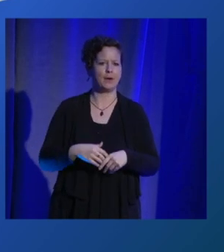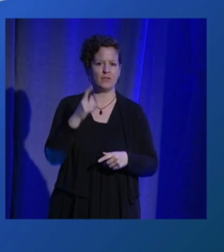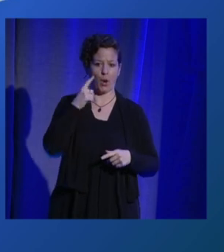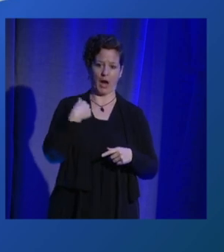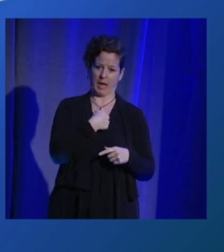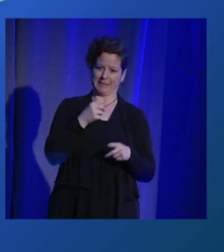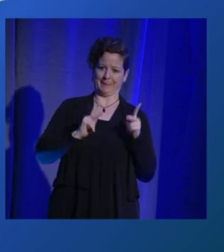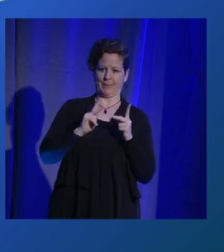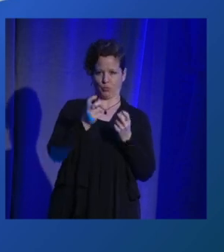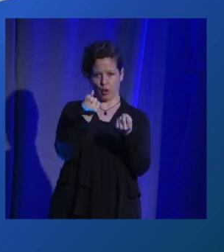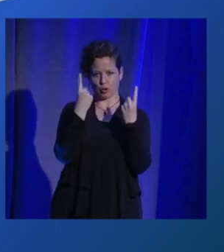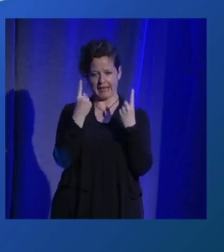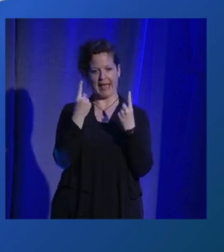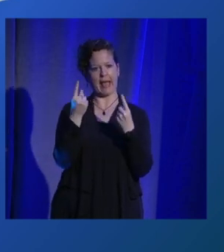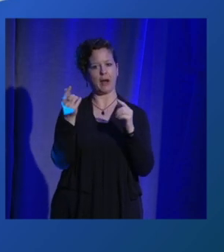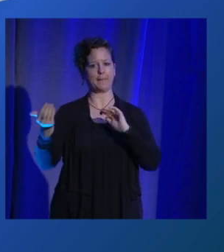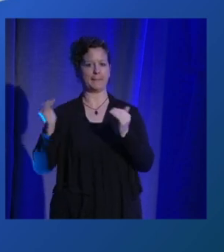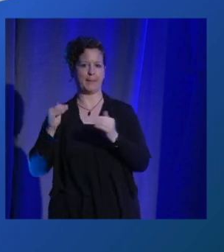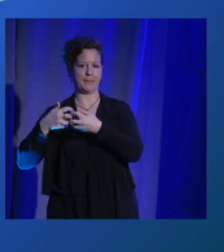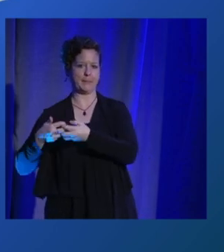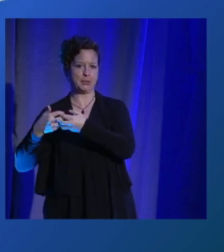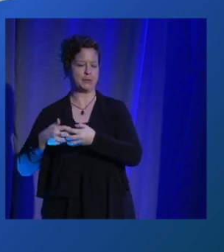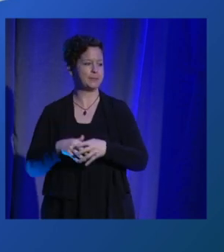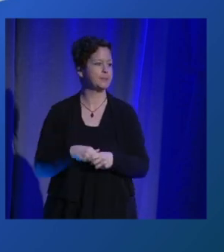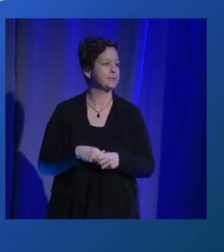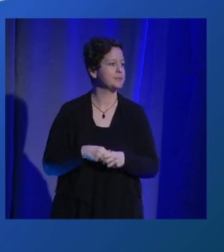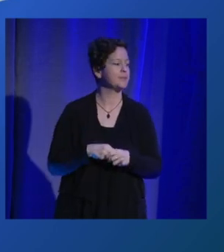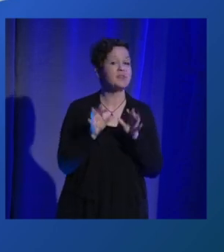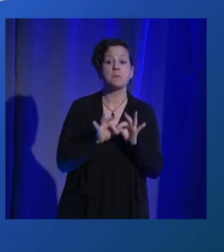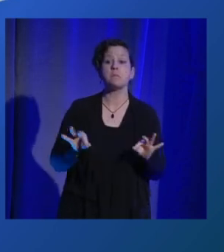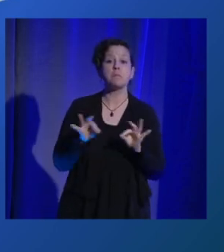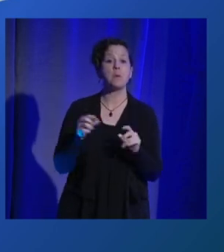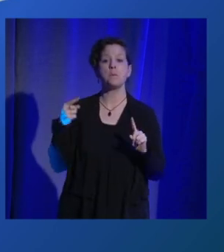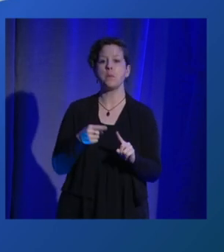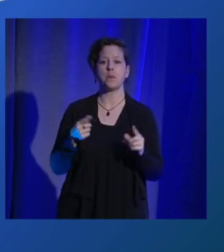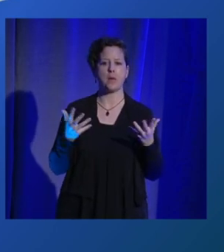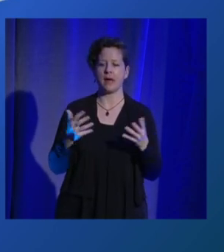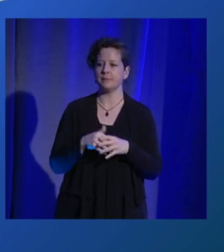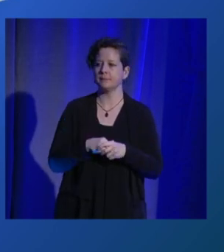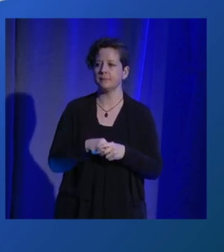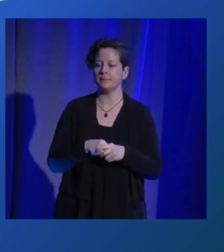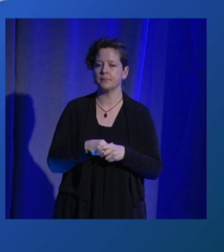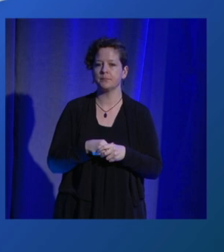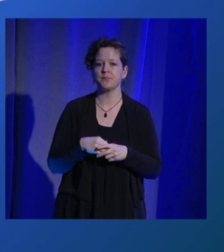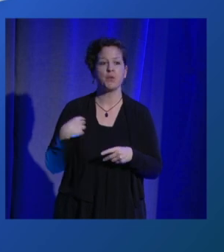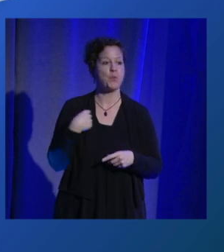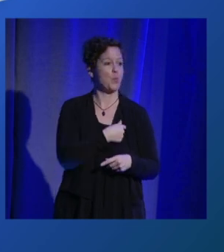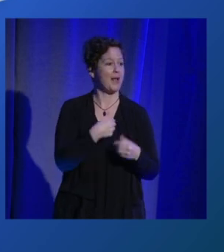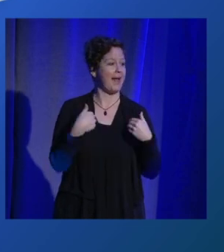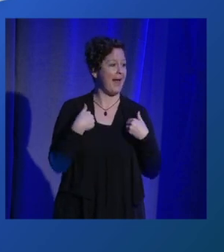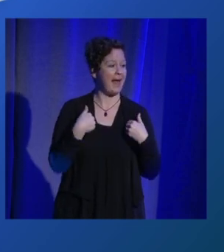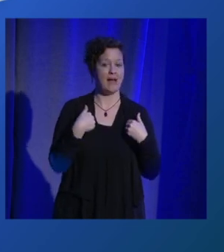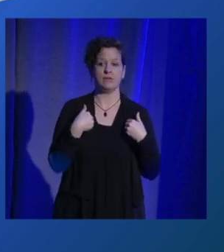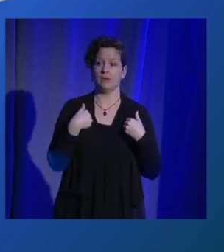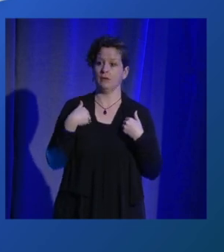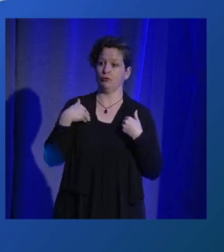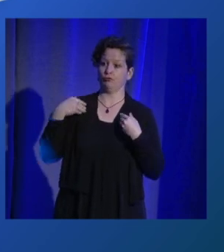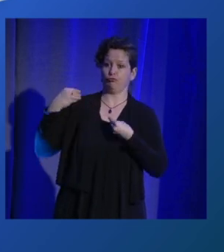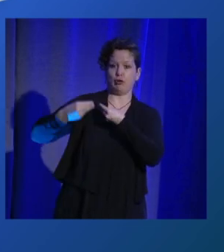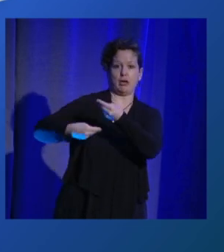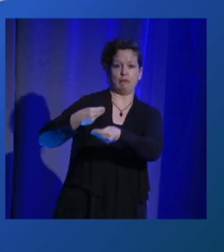infinite and this was the key point we have a whole generation growing up on